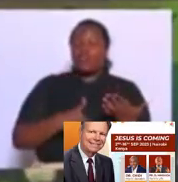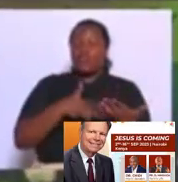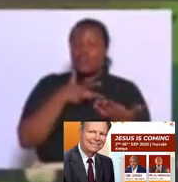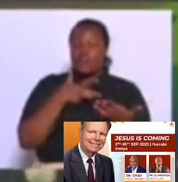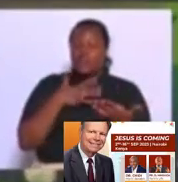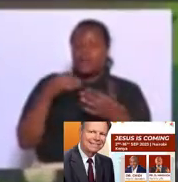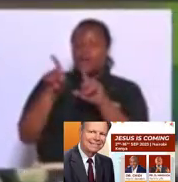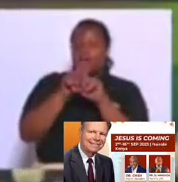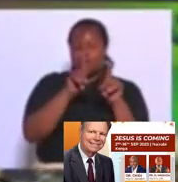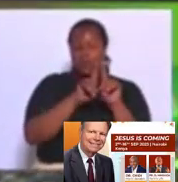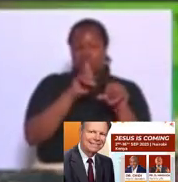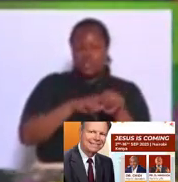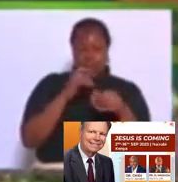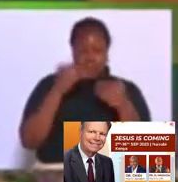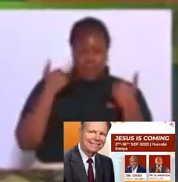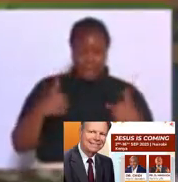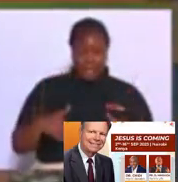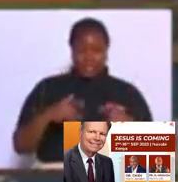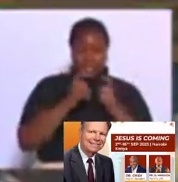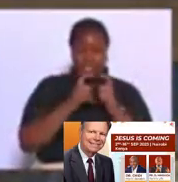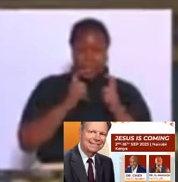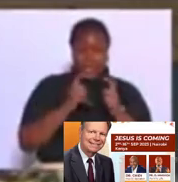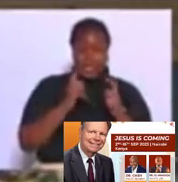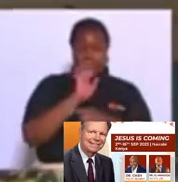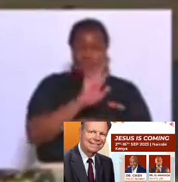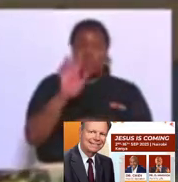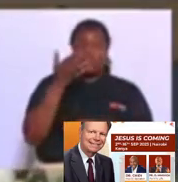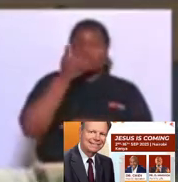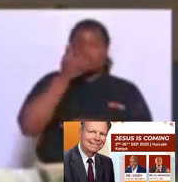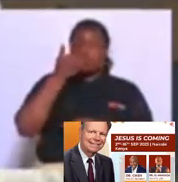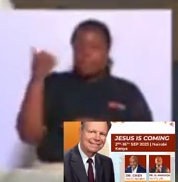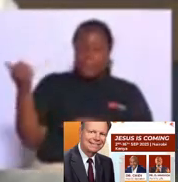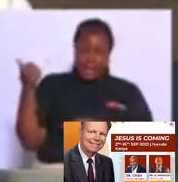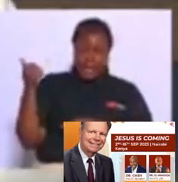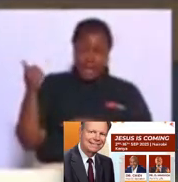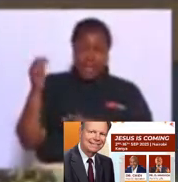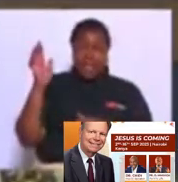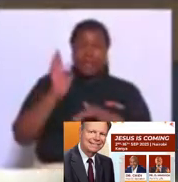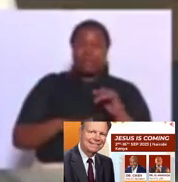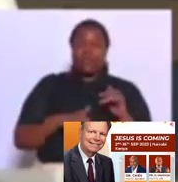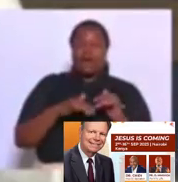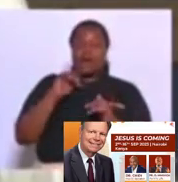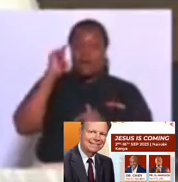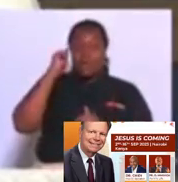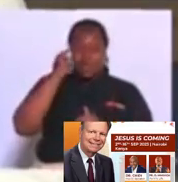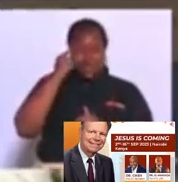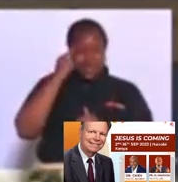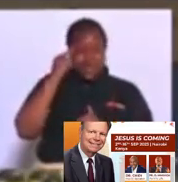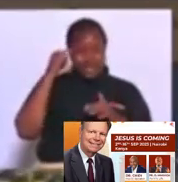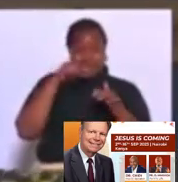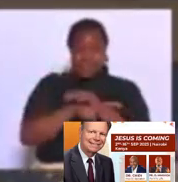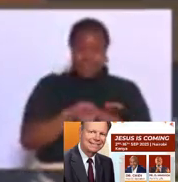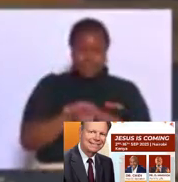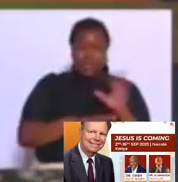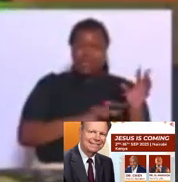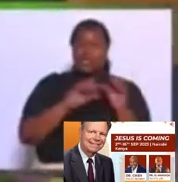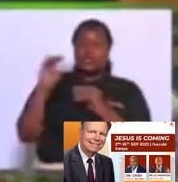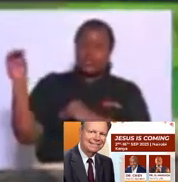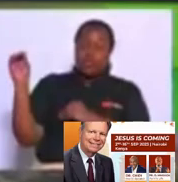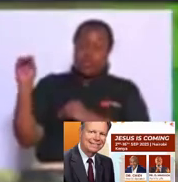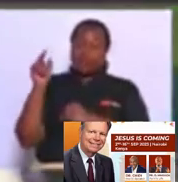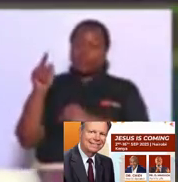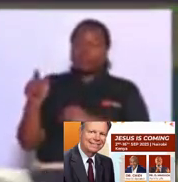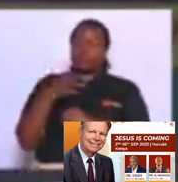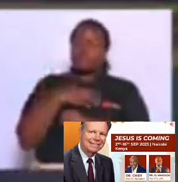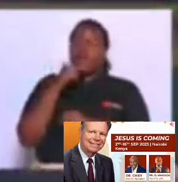And if someone has hurt you, it's better, rather than internalizing that, to go to them and say, you